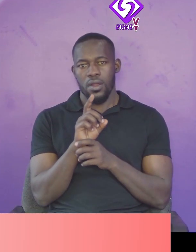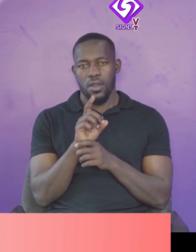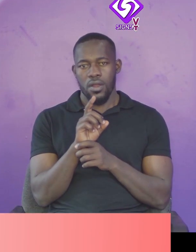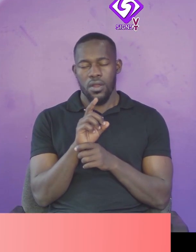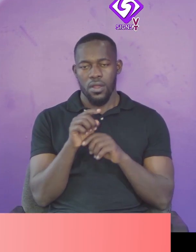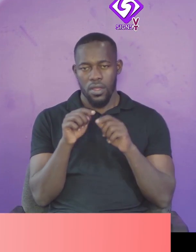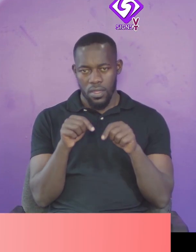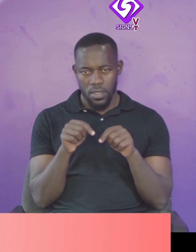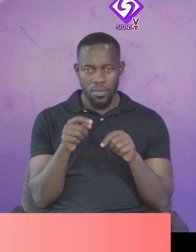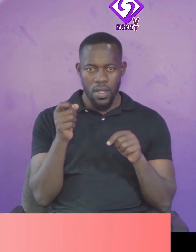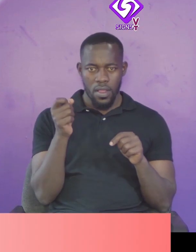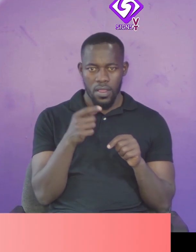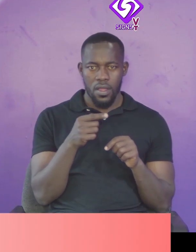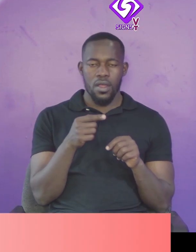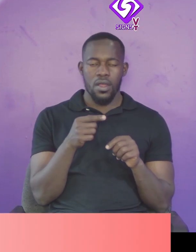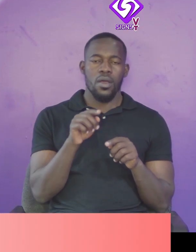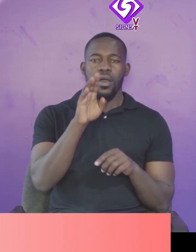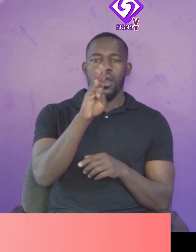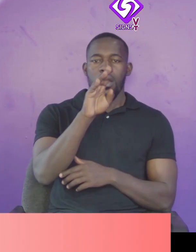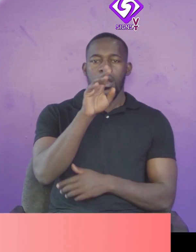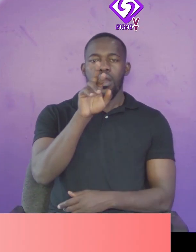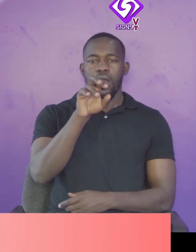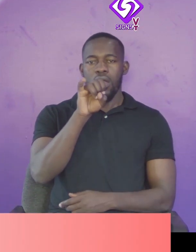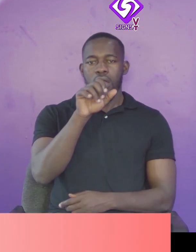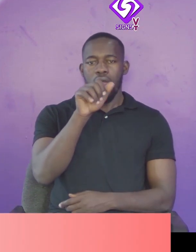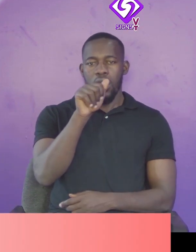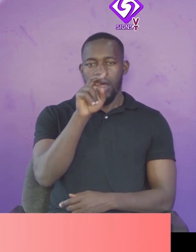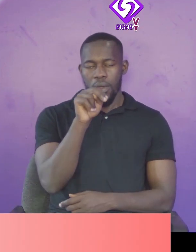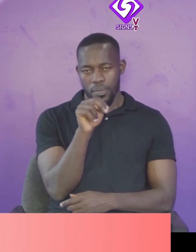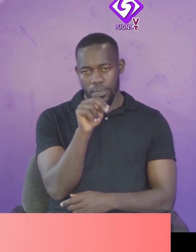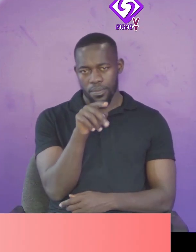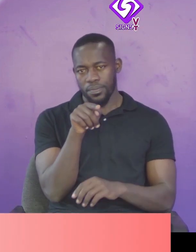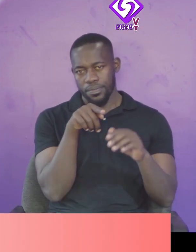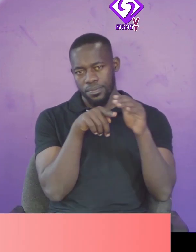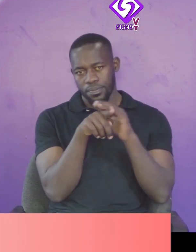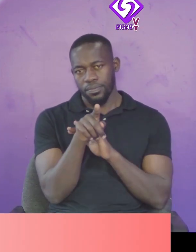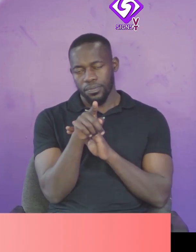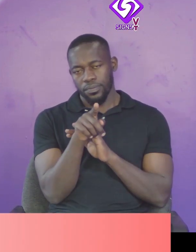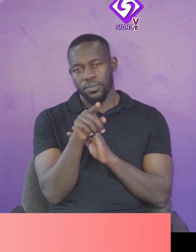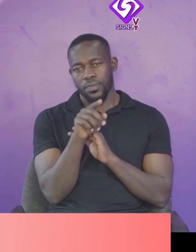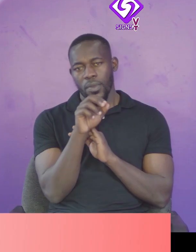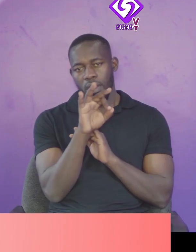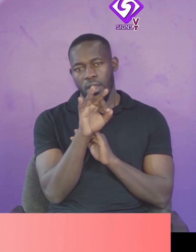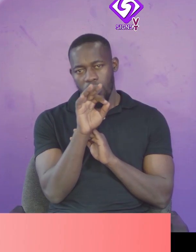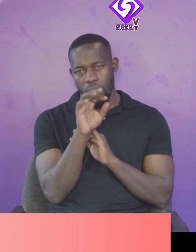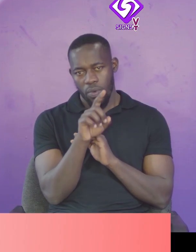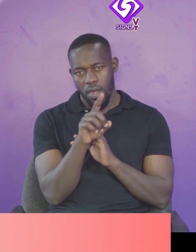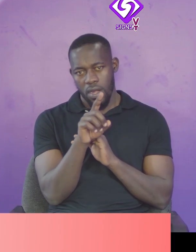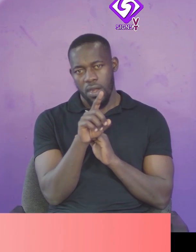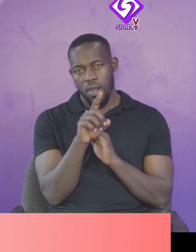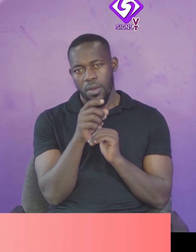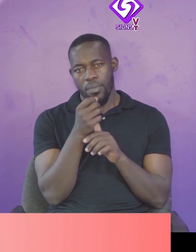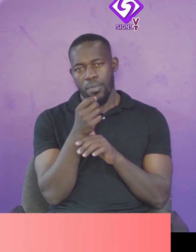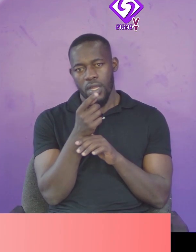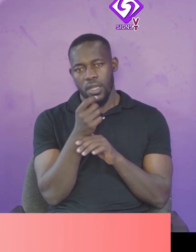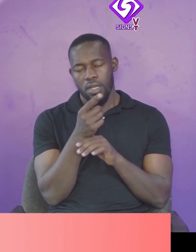this month. And Brian Chonjo. Brian Chonjo managed to score in the 31st minute. Then the other